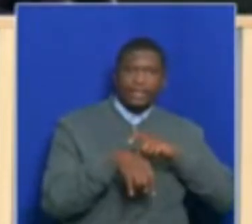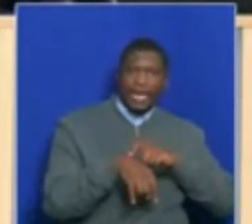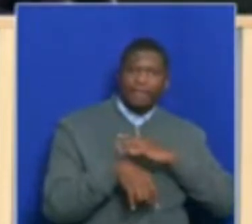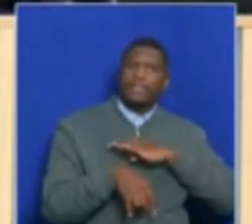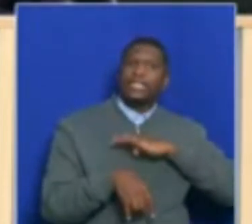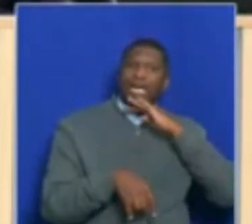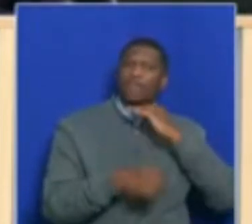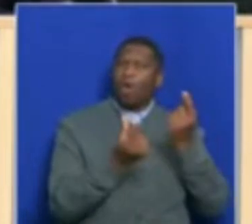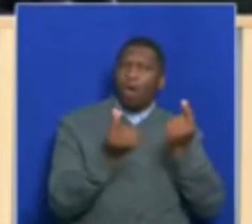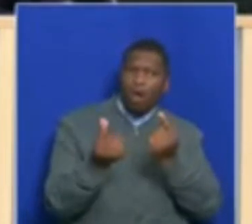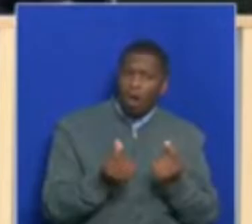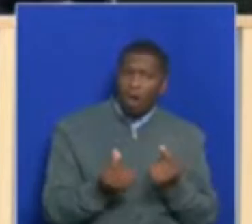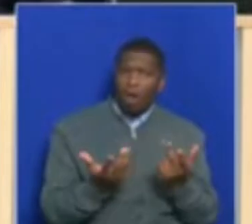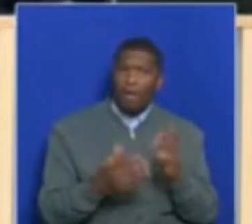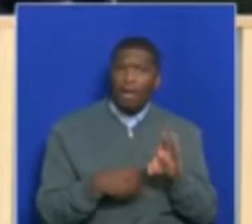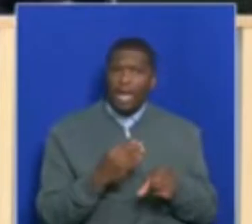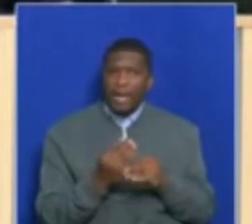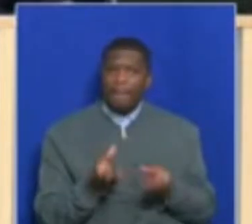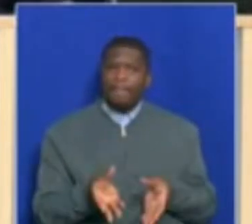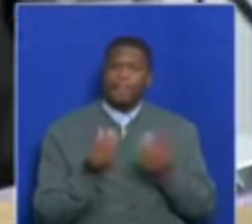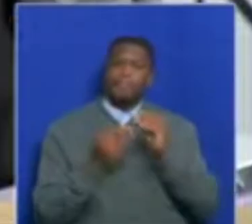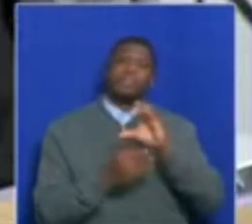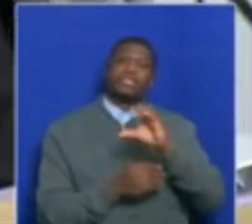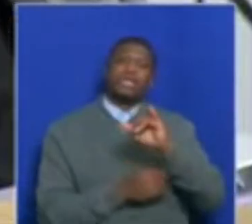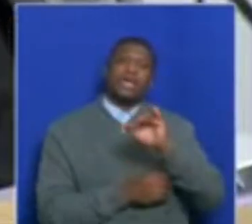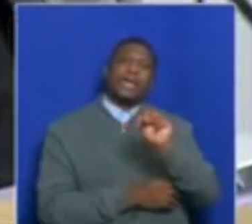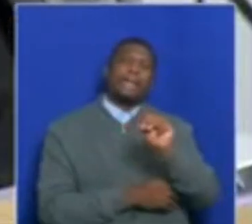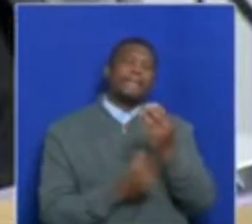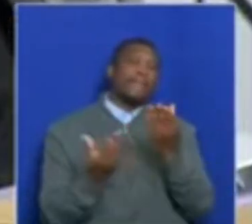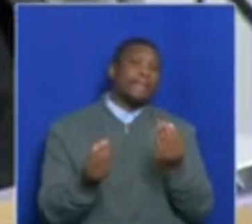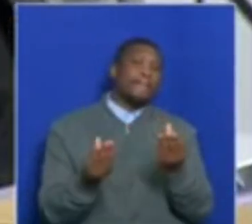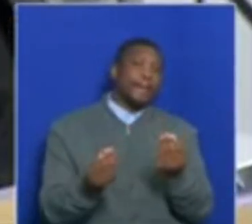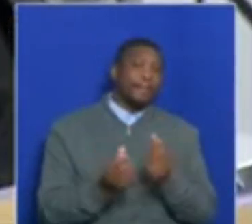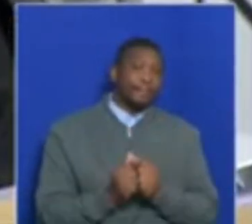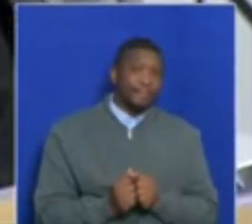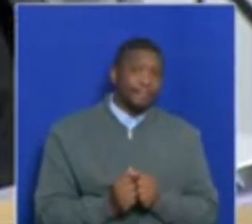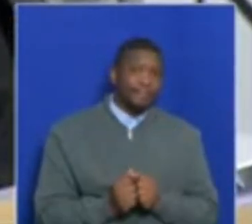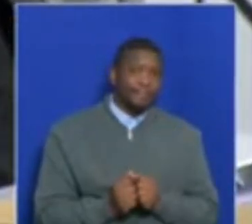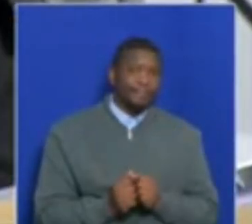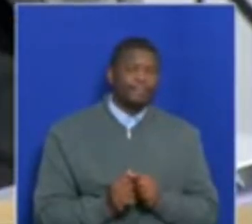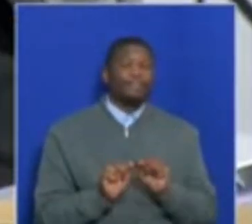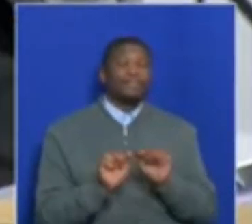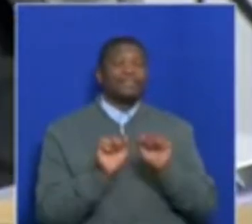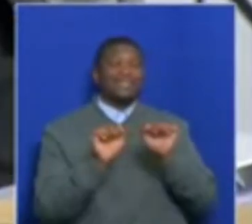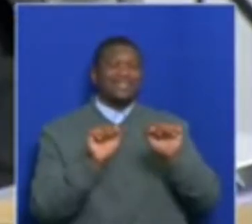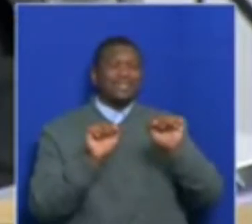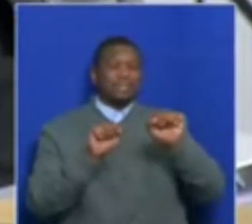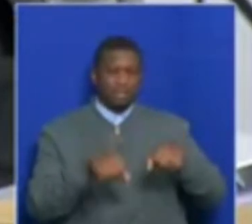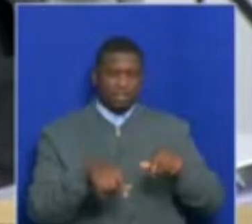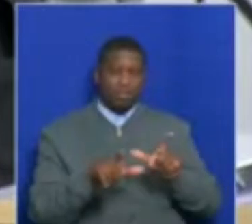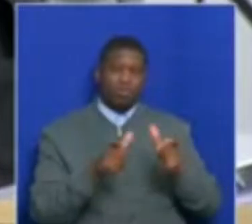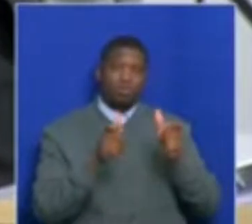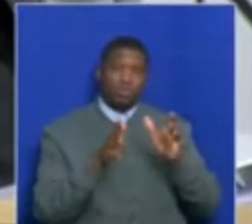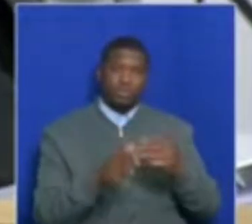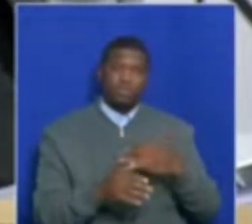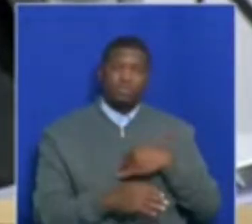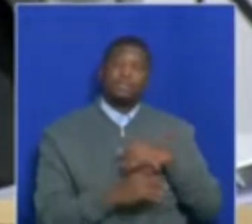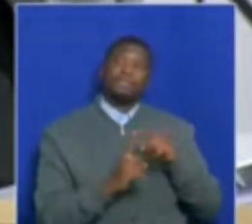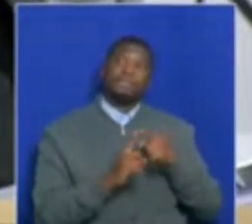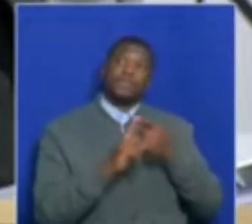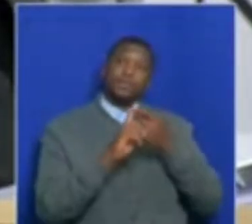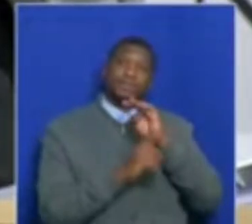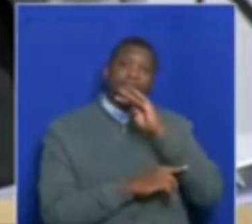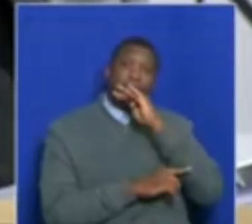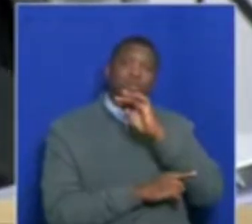to get a CIN number? Yes, Commissioner, what I'm indicating is that, firstly, there was